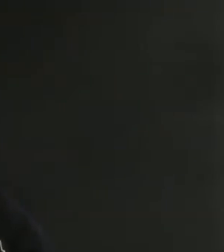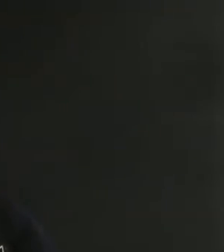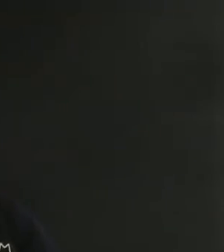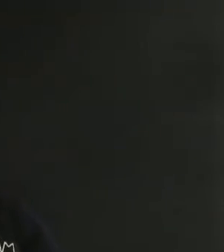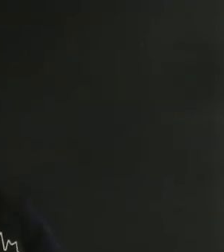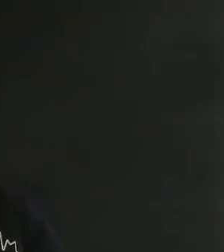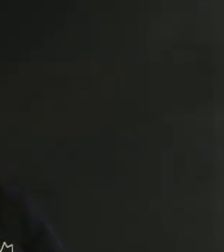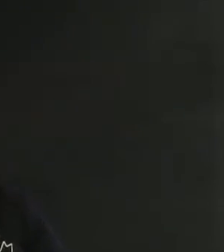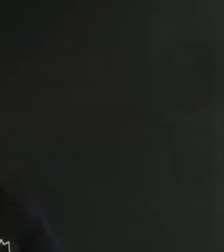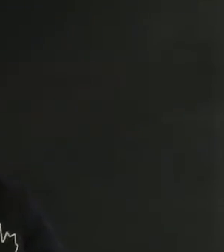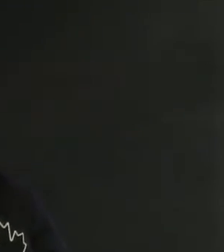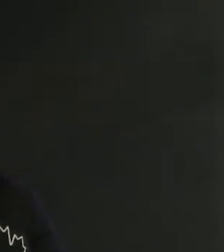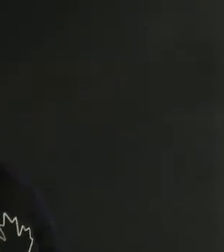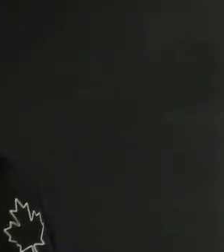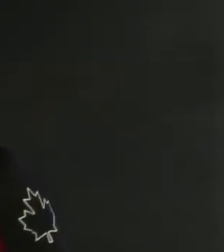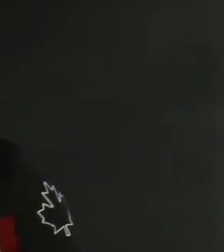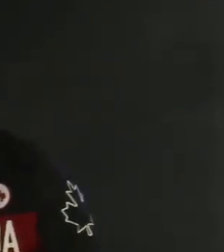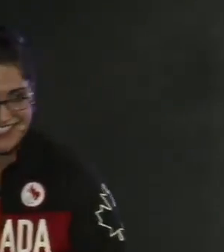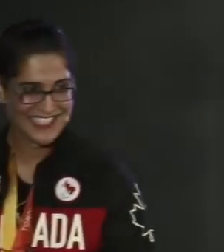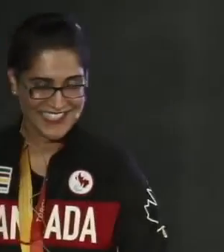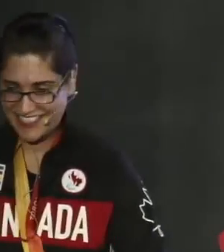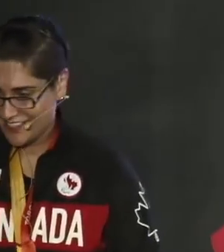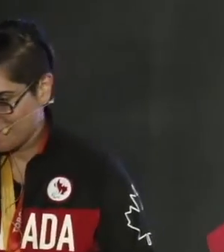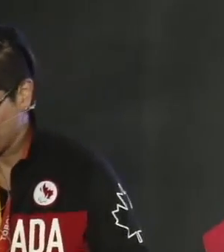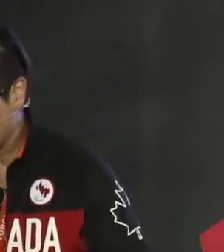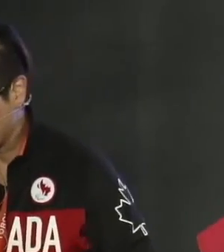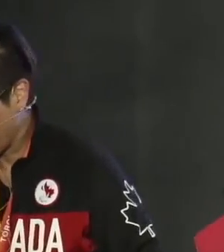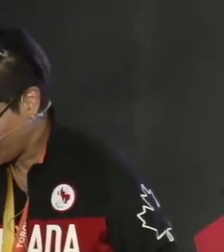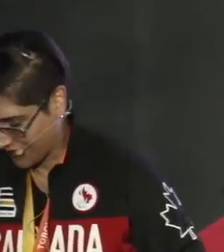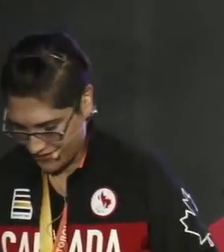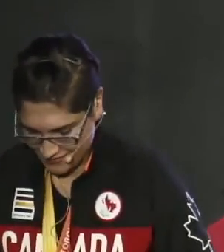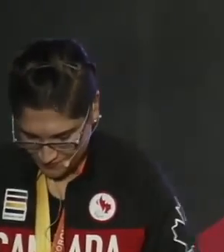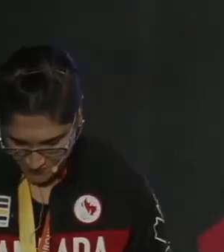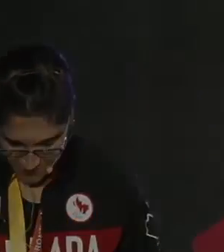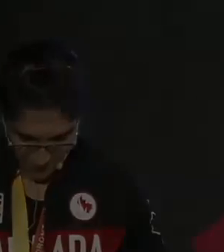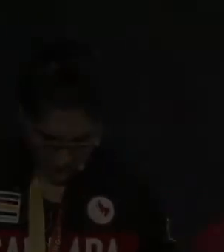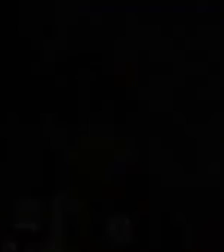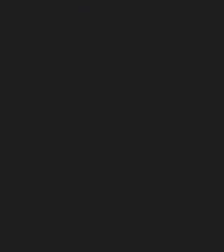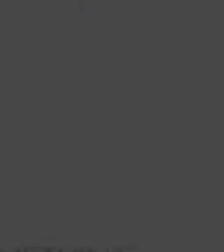Number feel the pride in me feel the pride